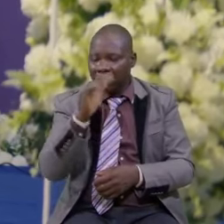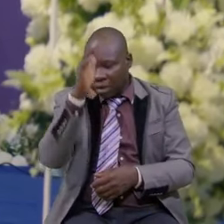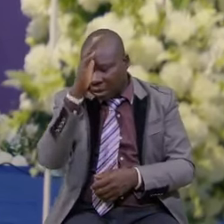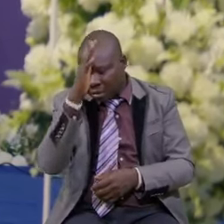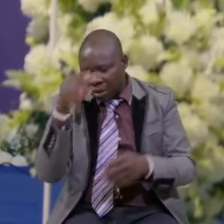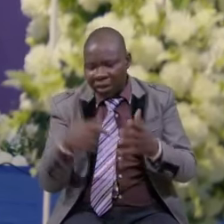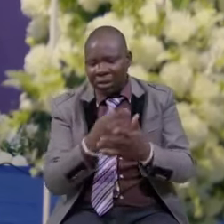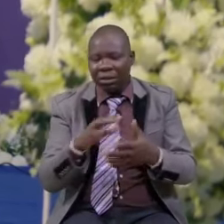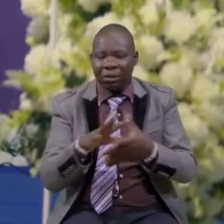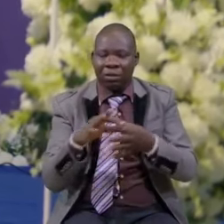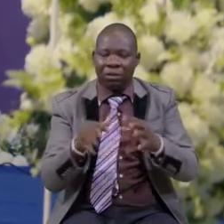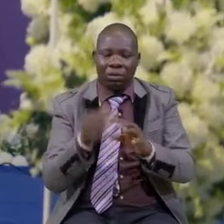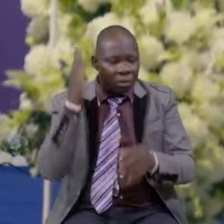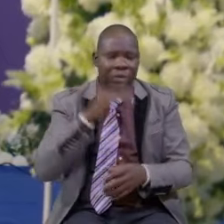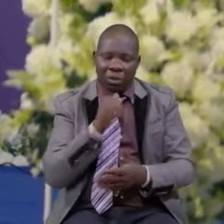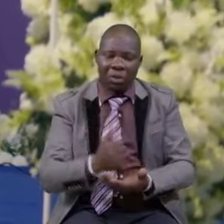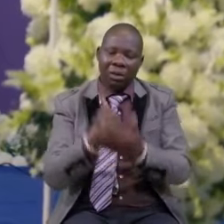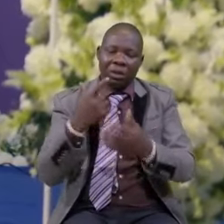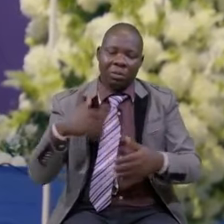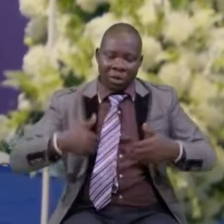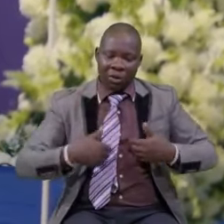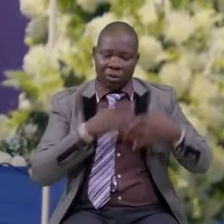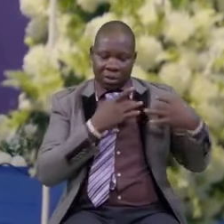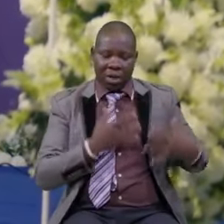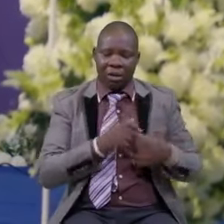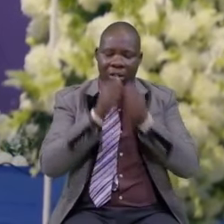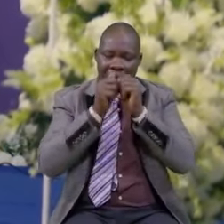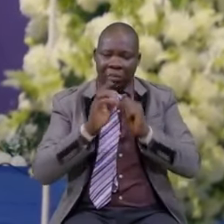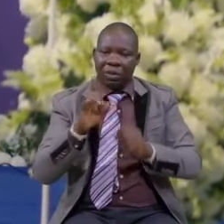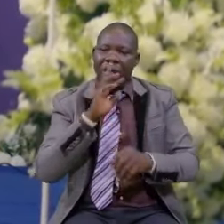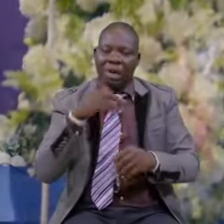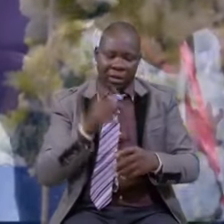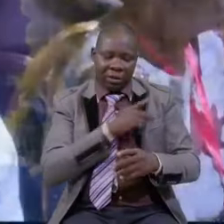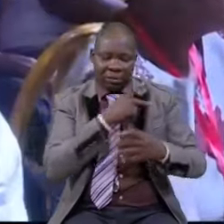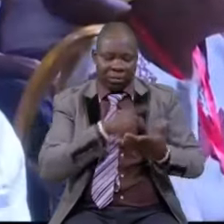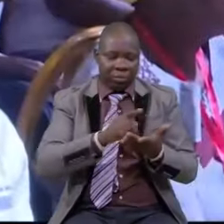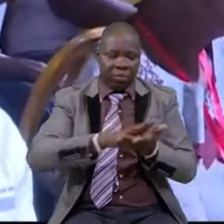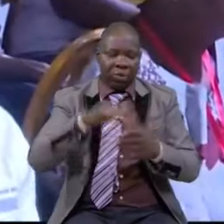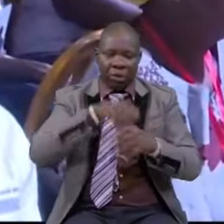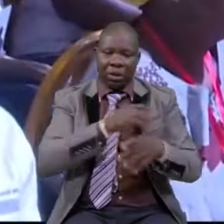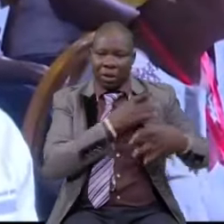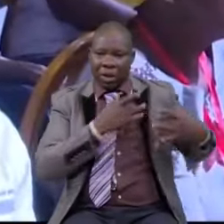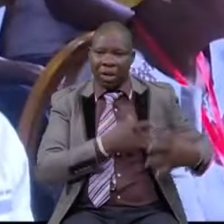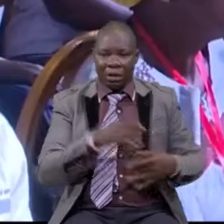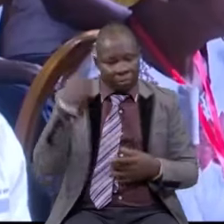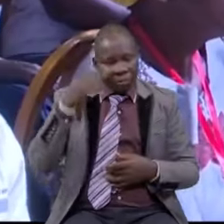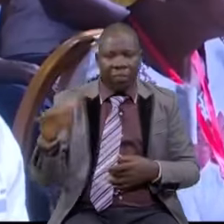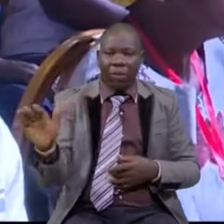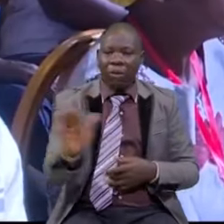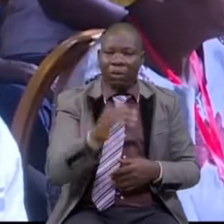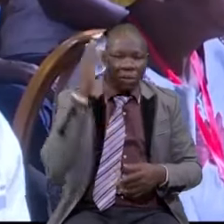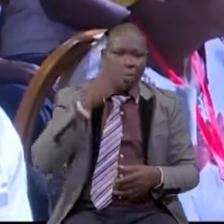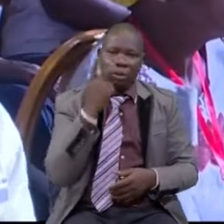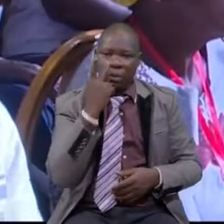the young hearts. Blessed are the pure in heart, for they shall see God. I